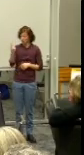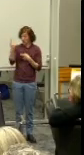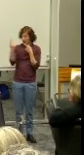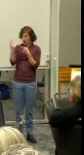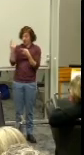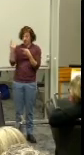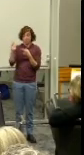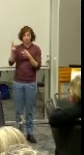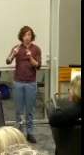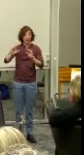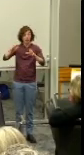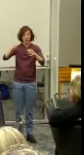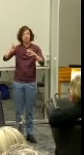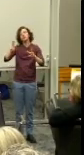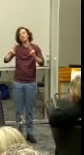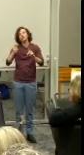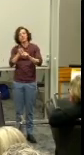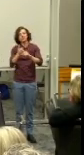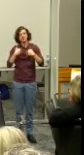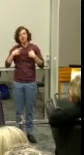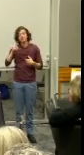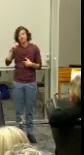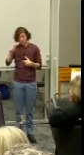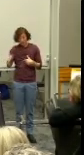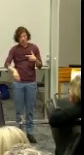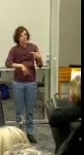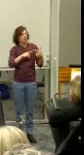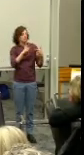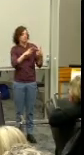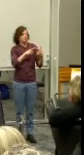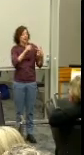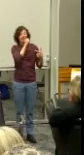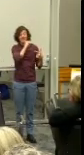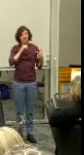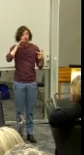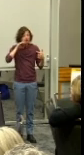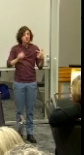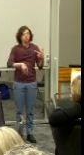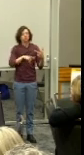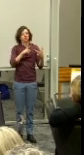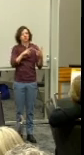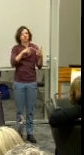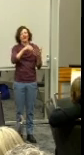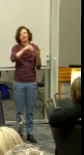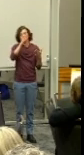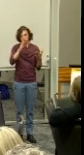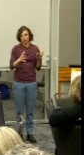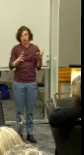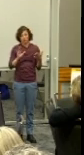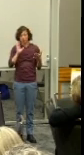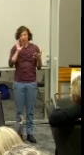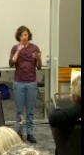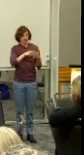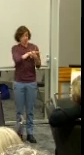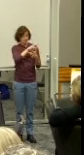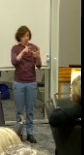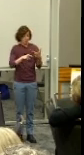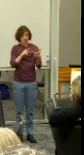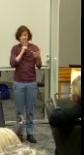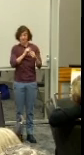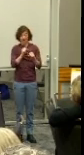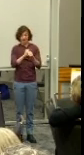with disabilities, also seniors and students. And turns out there's lots of commonalities in those two